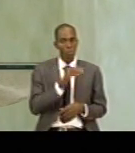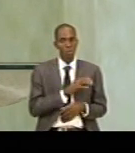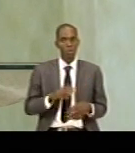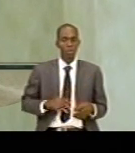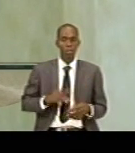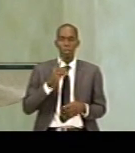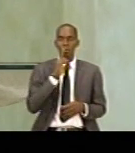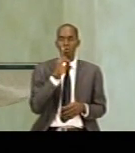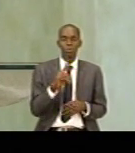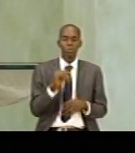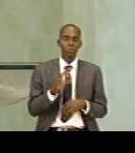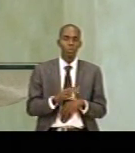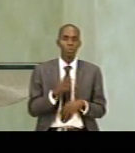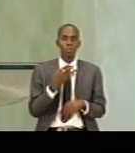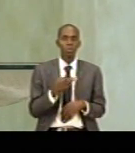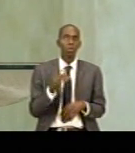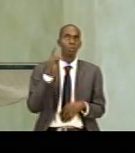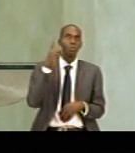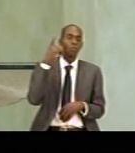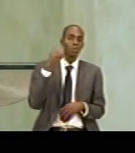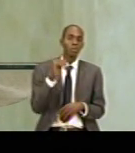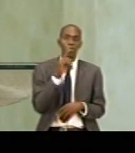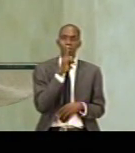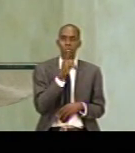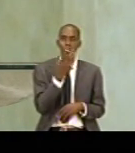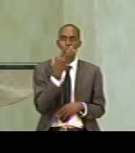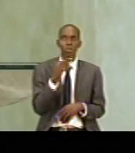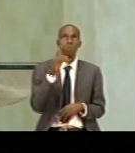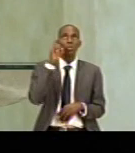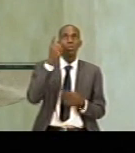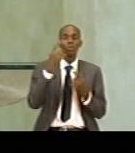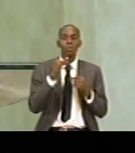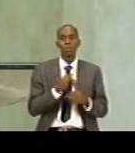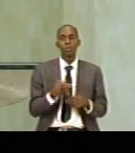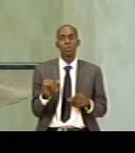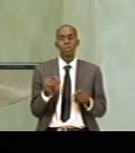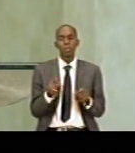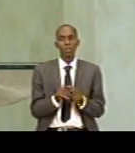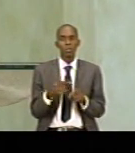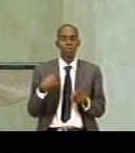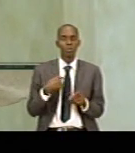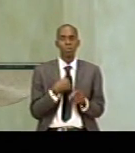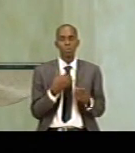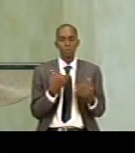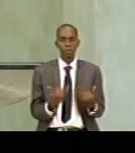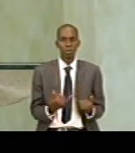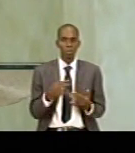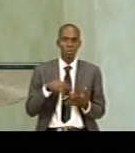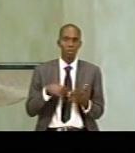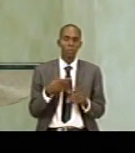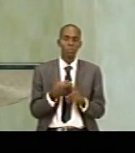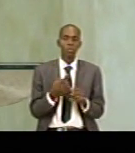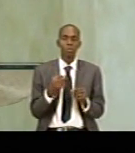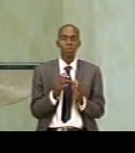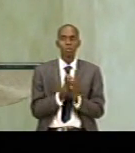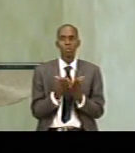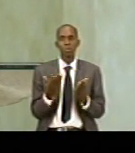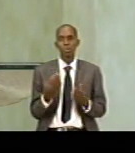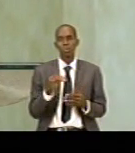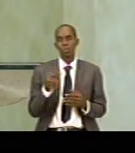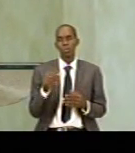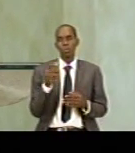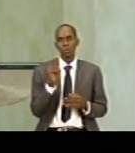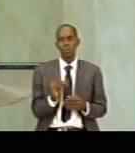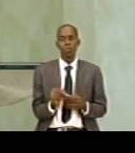certainty of his coming. As we have read in John chapter 14 from verses 1 to 3, angels proclaimed it, apostles and